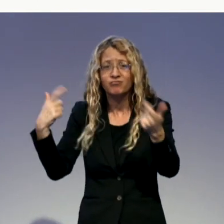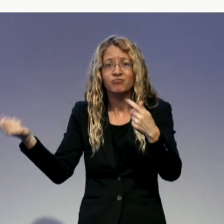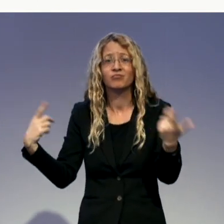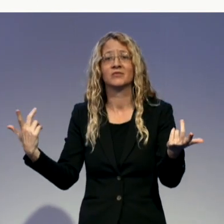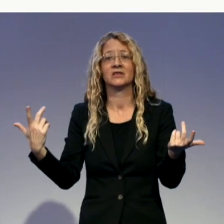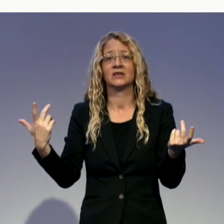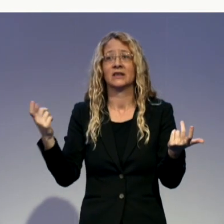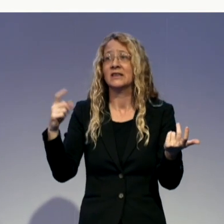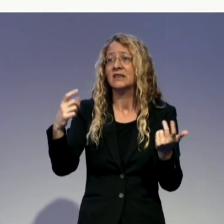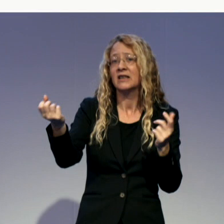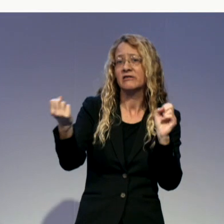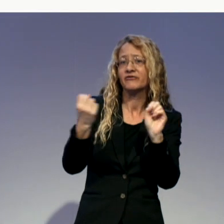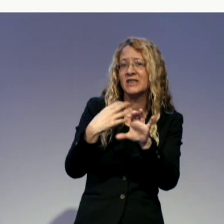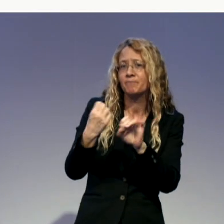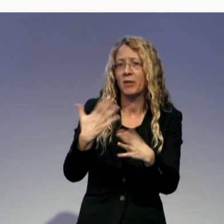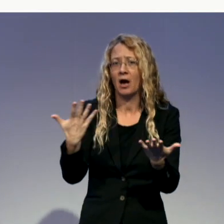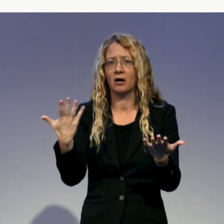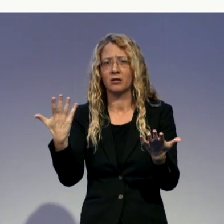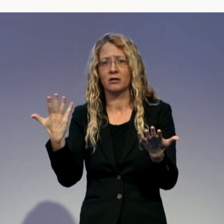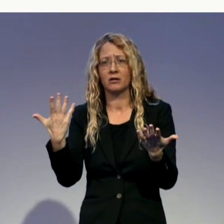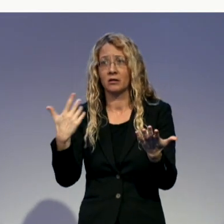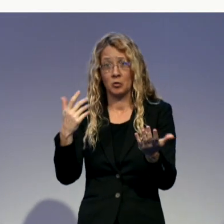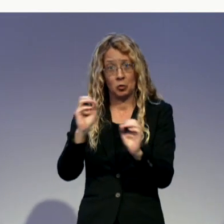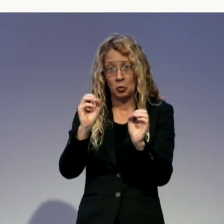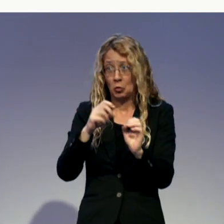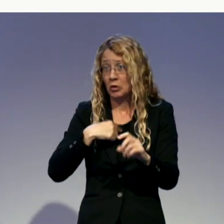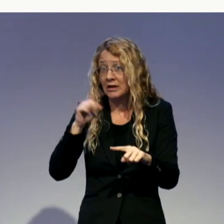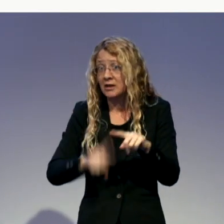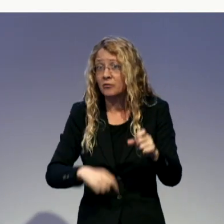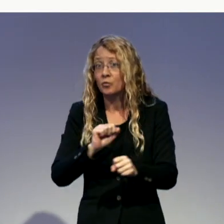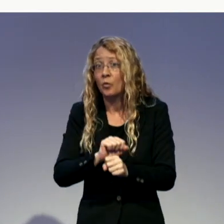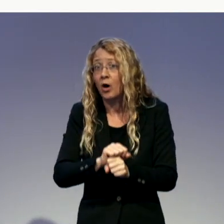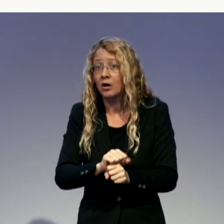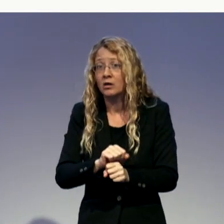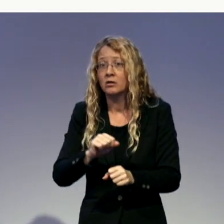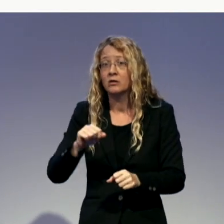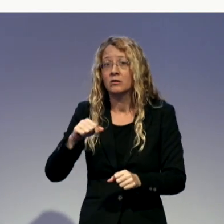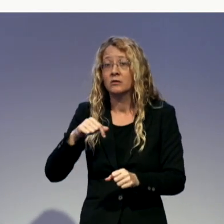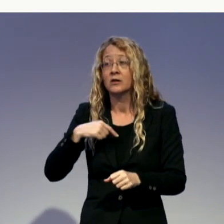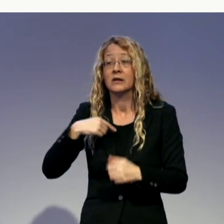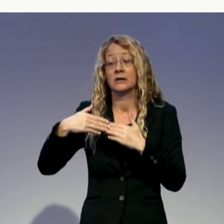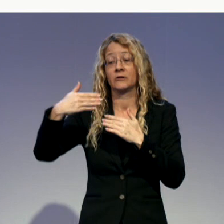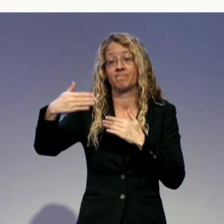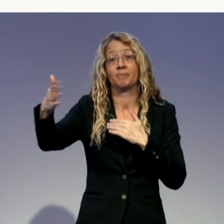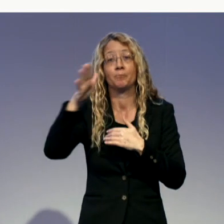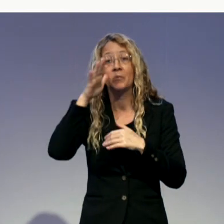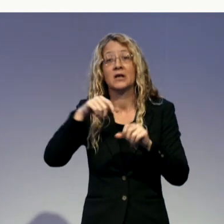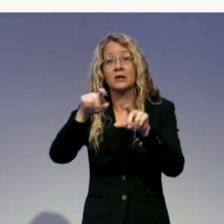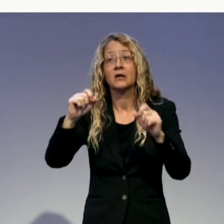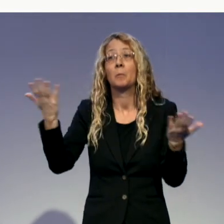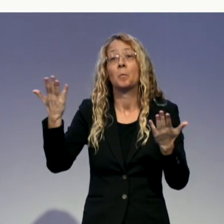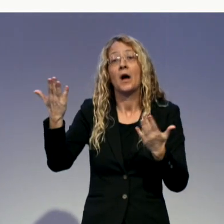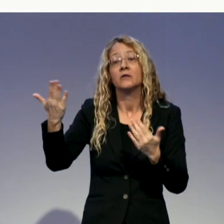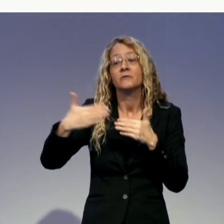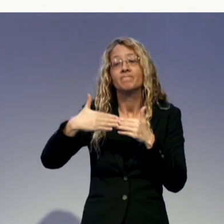be. So please come forward, really inform you in the next weeks what's going to come. So please join with us, stay with us, and make the